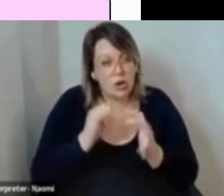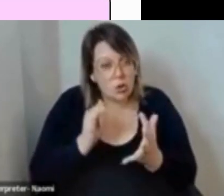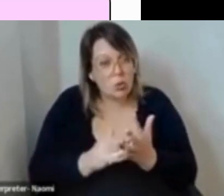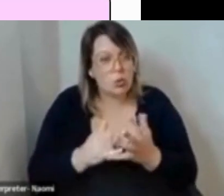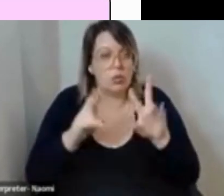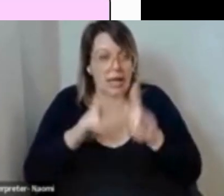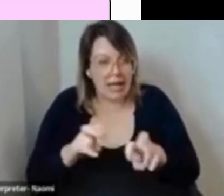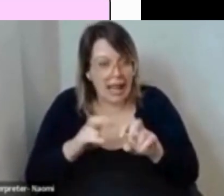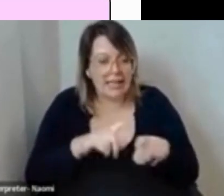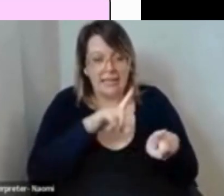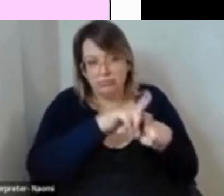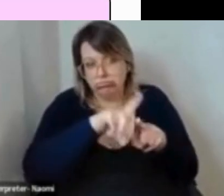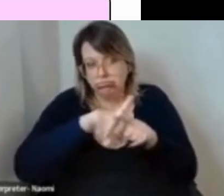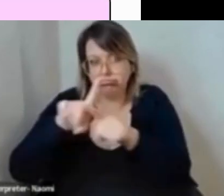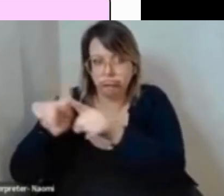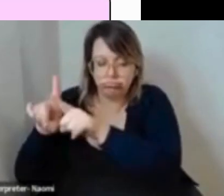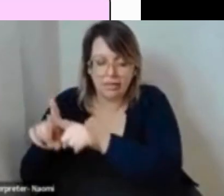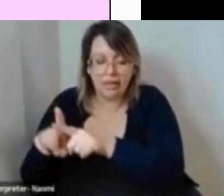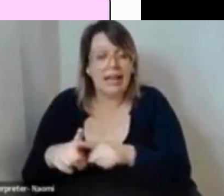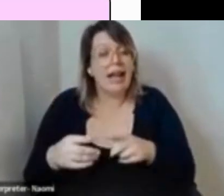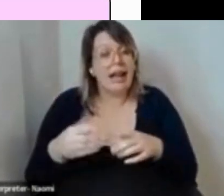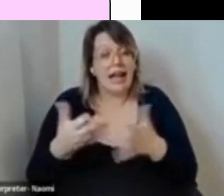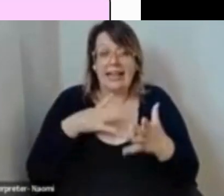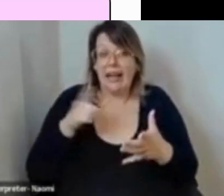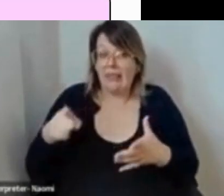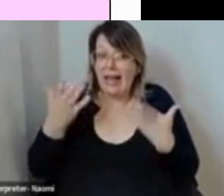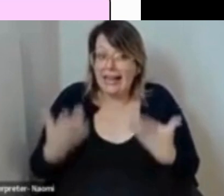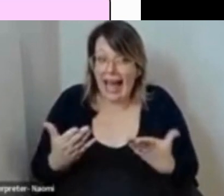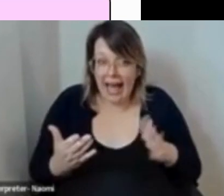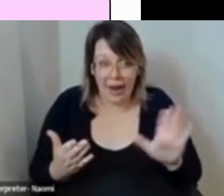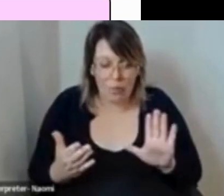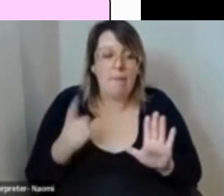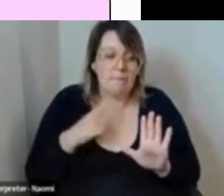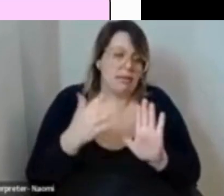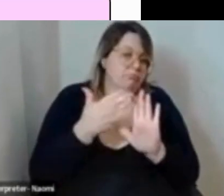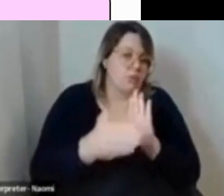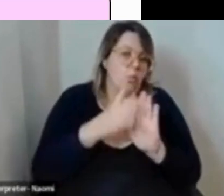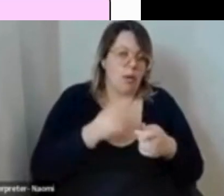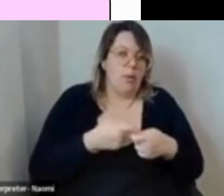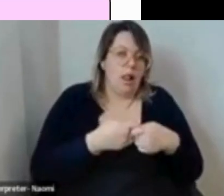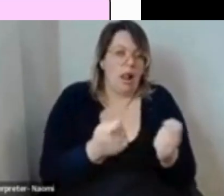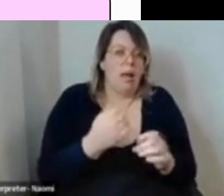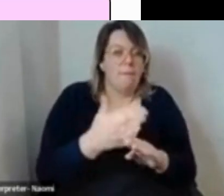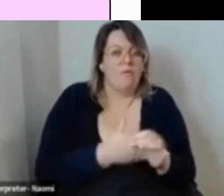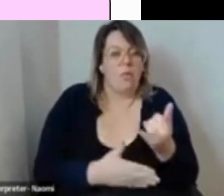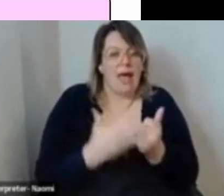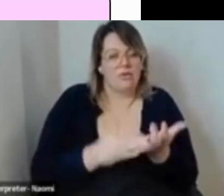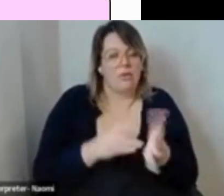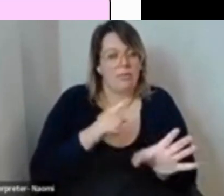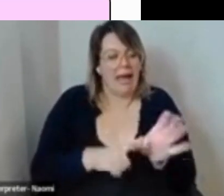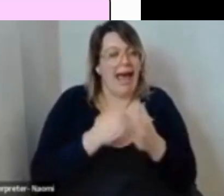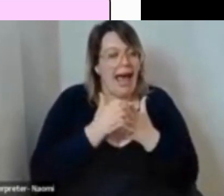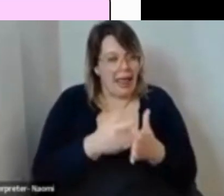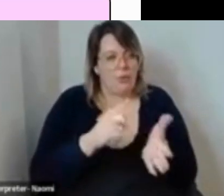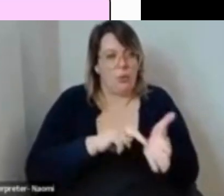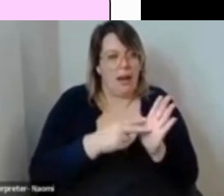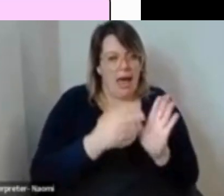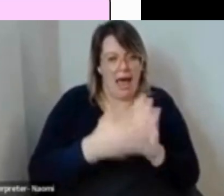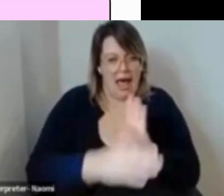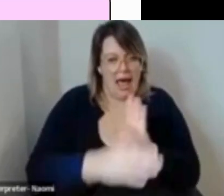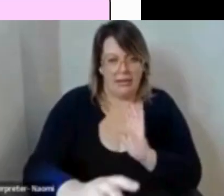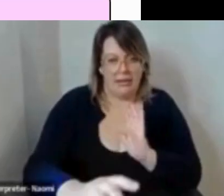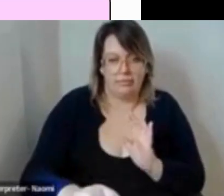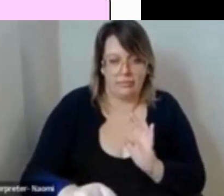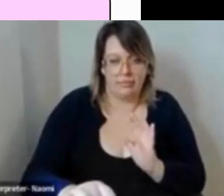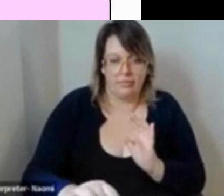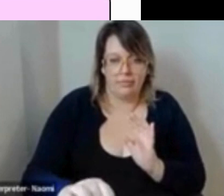don't need that for funding agreement negotiation, but we are aiming to share it with you towards the end of May to support your planning.